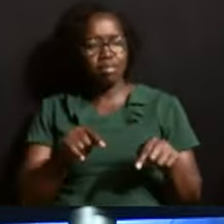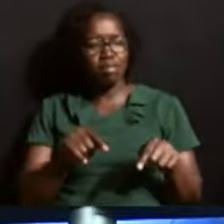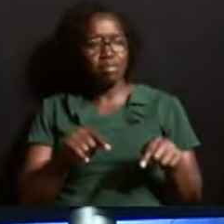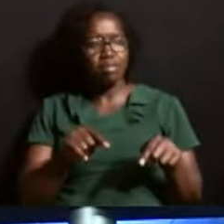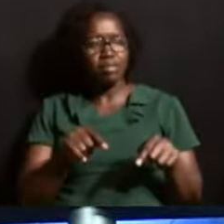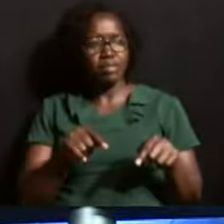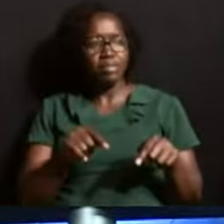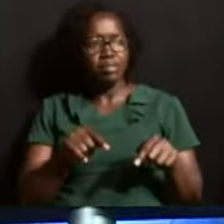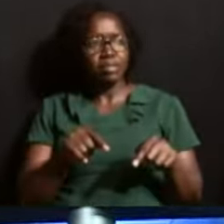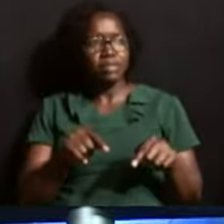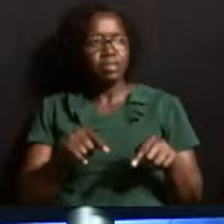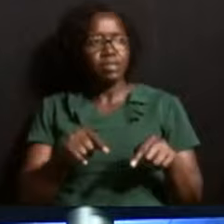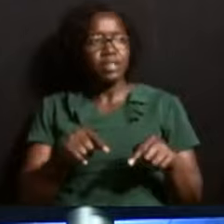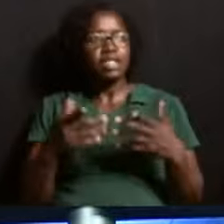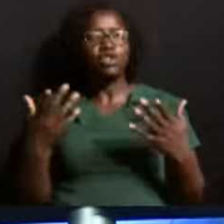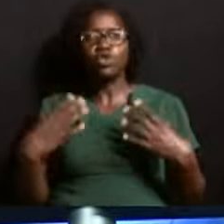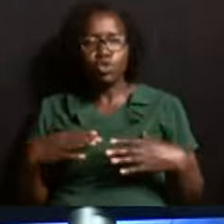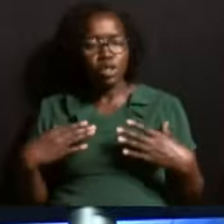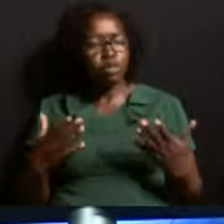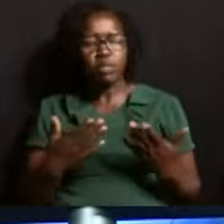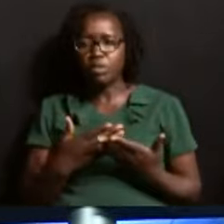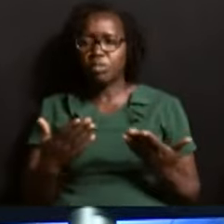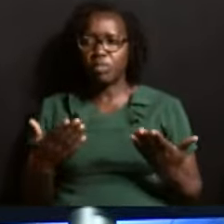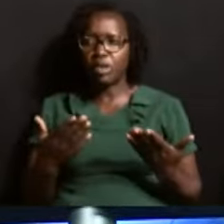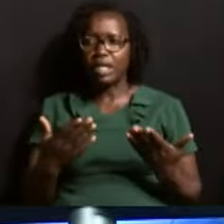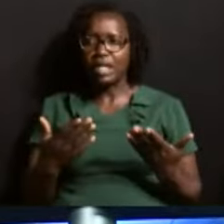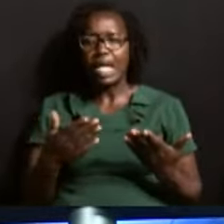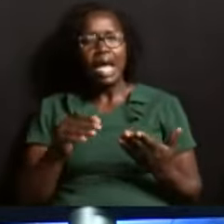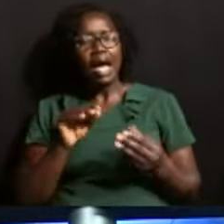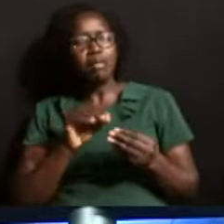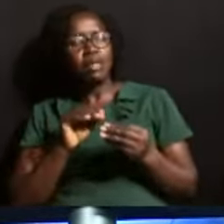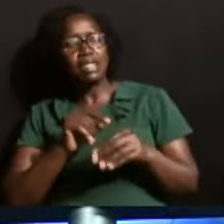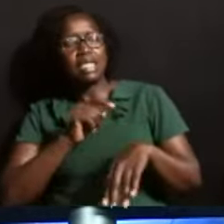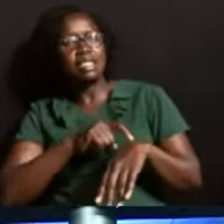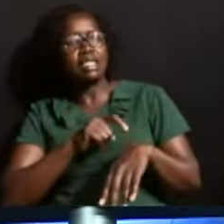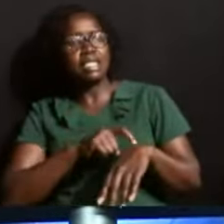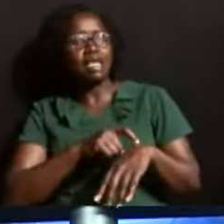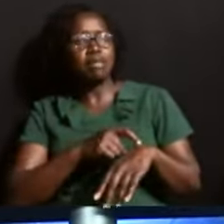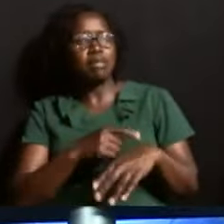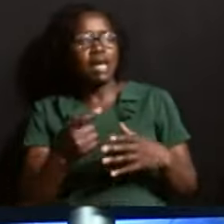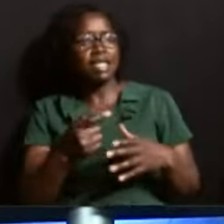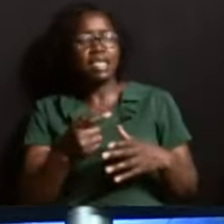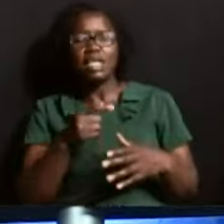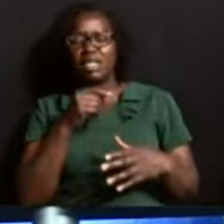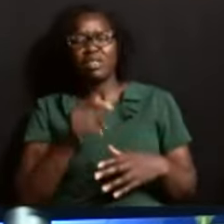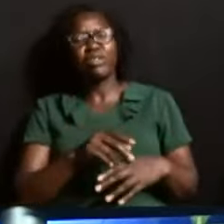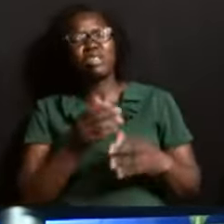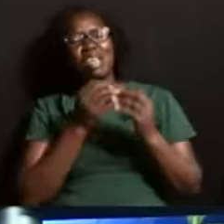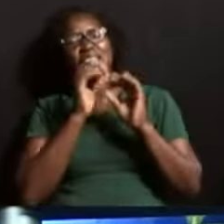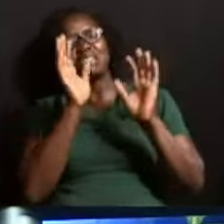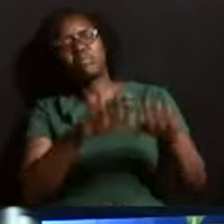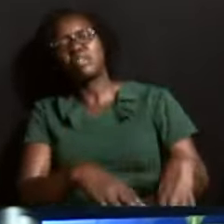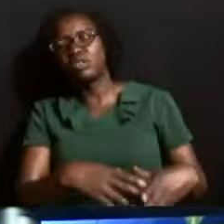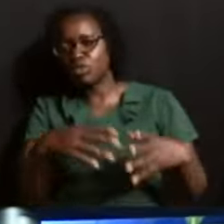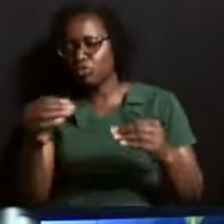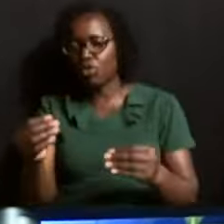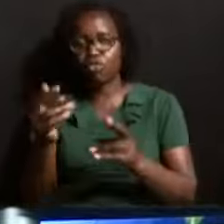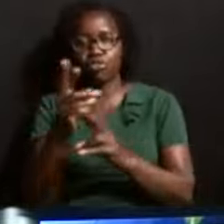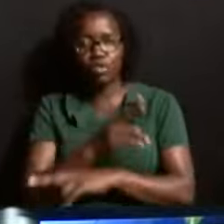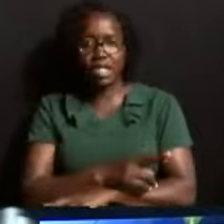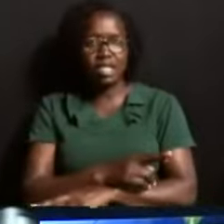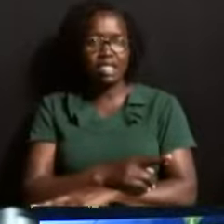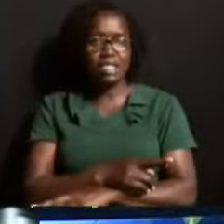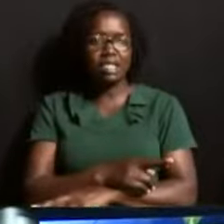just imagine the people are tired at this particular time. Instead of dismissing them to go to rest,